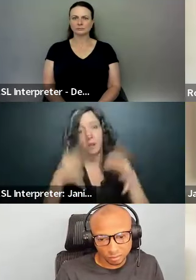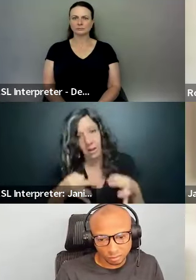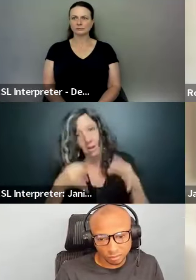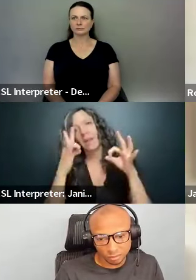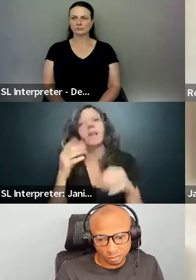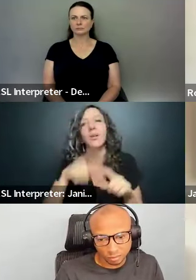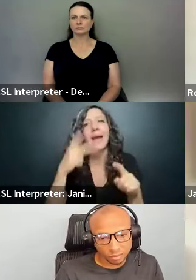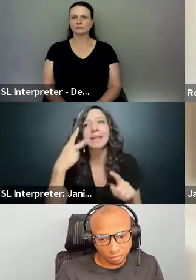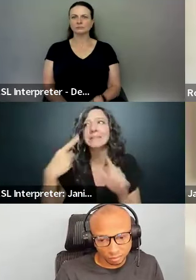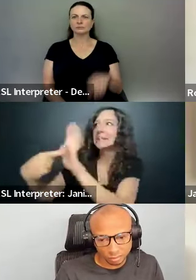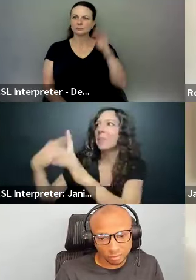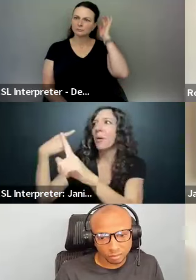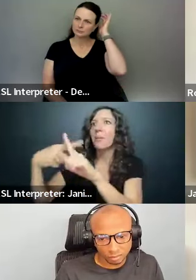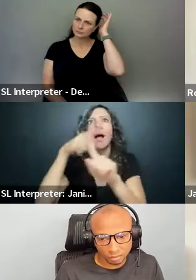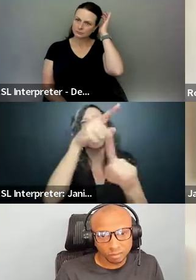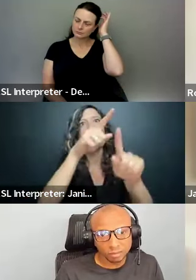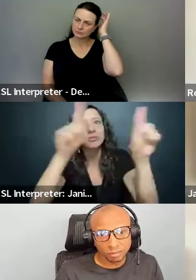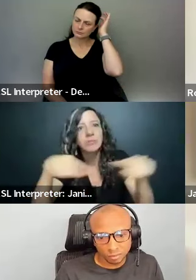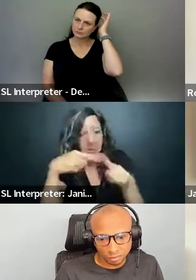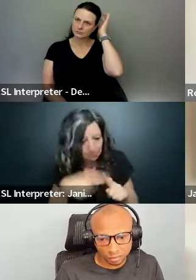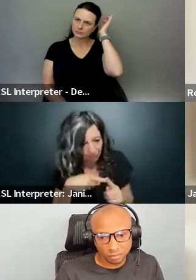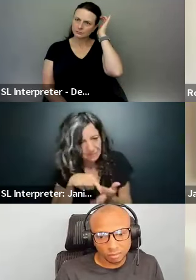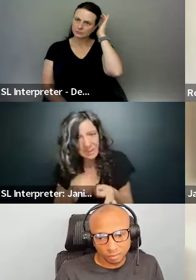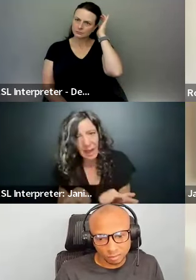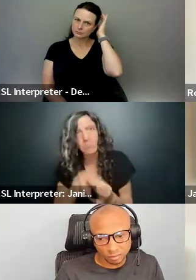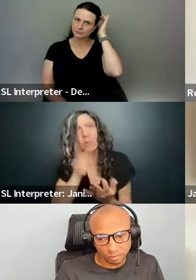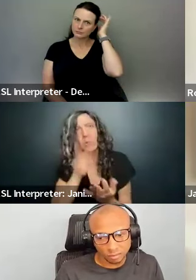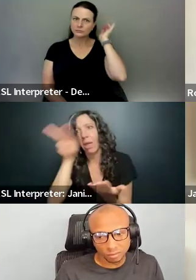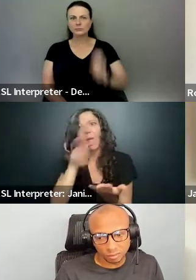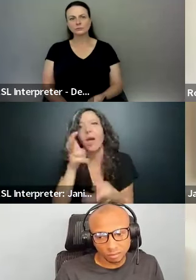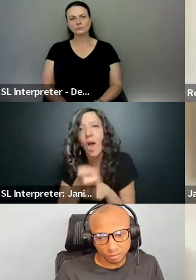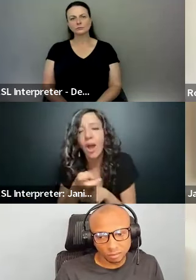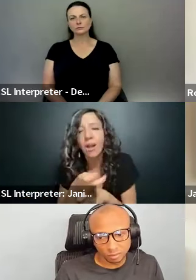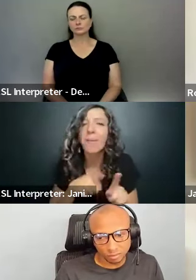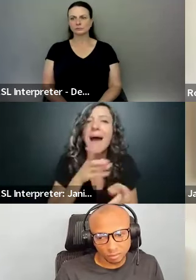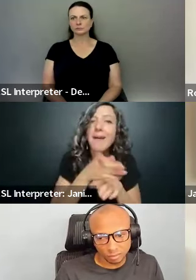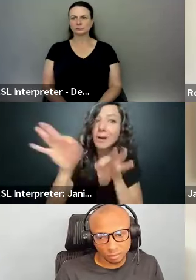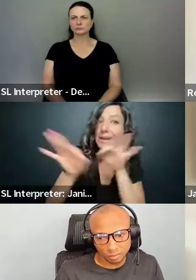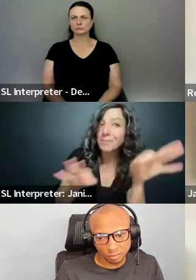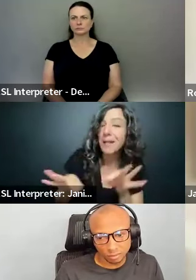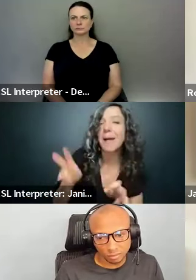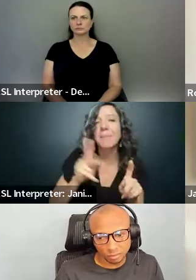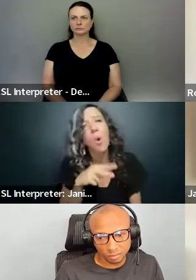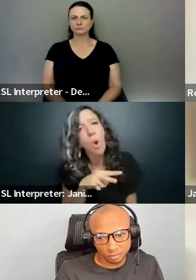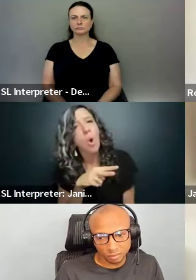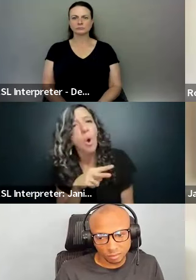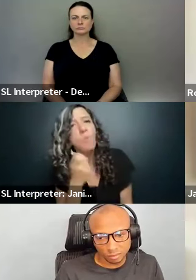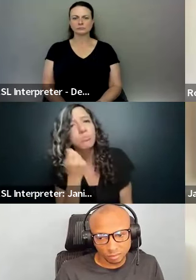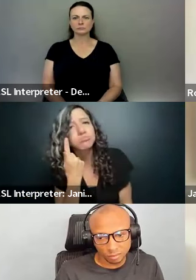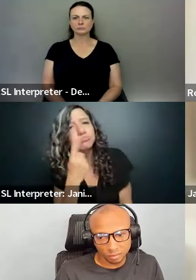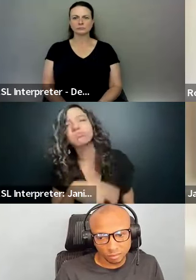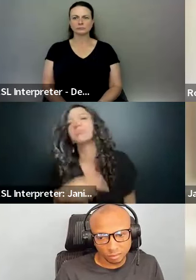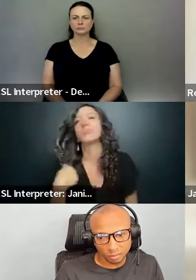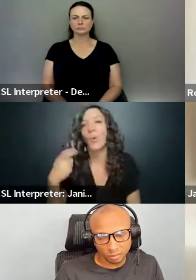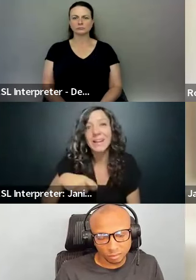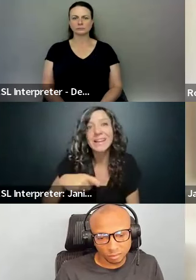cannot see the demo and the caption at the same time. It's like, and then, you know, like once you say that, people are like, right, makes sense, right? And we do need that